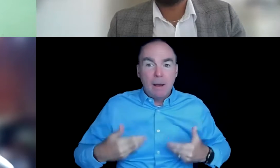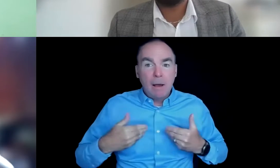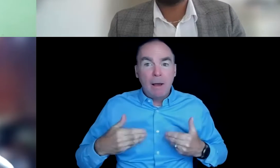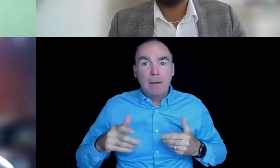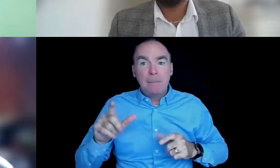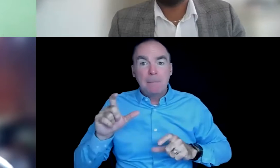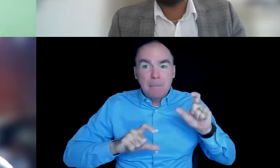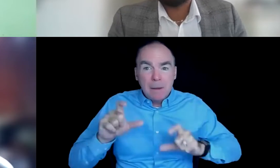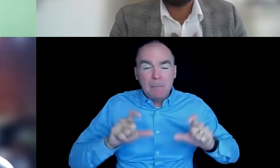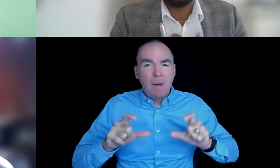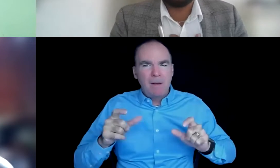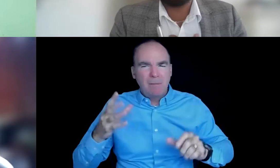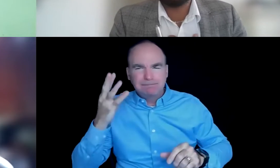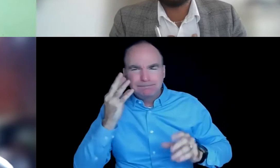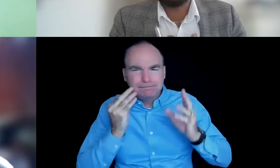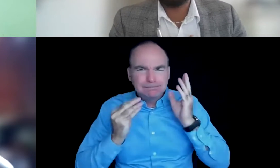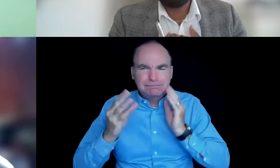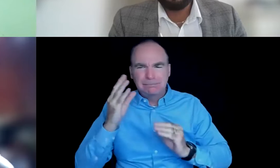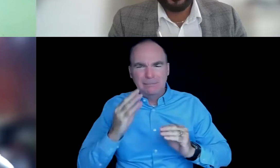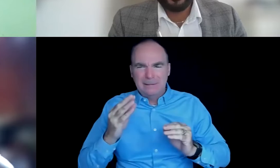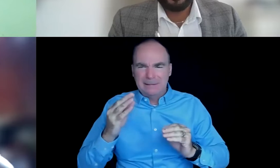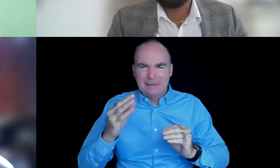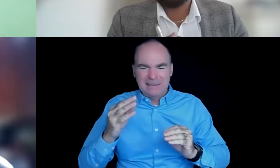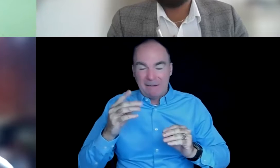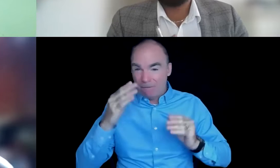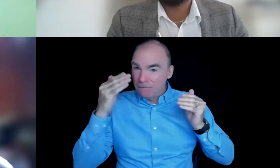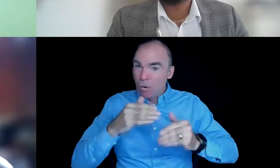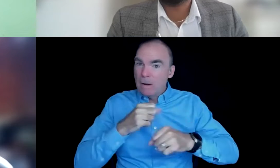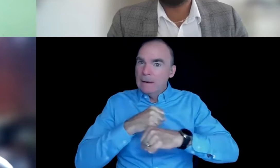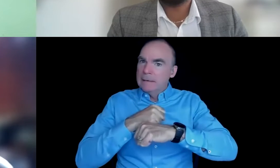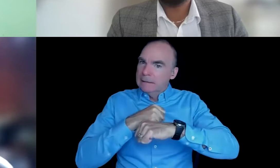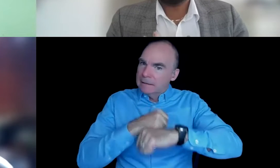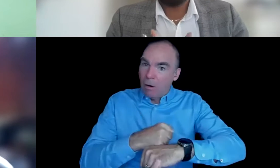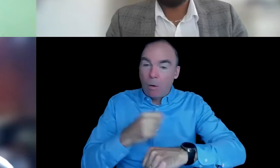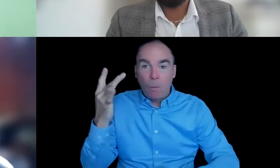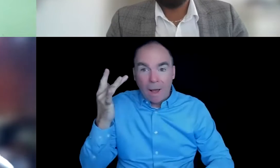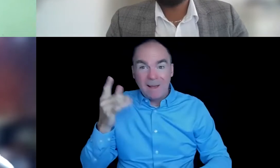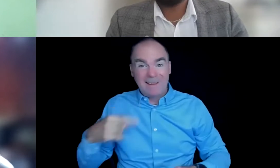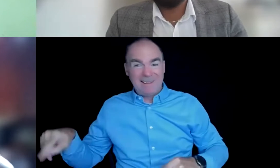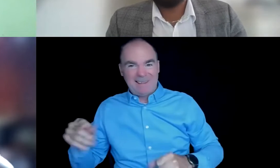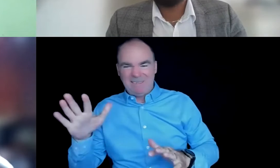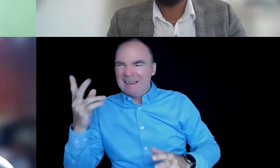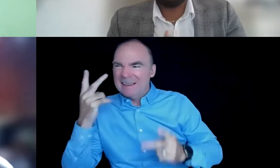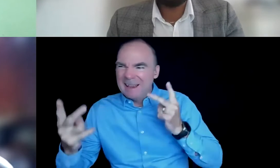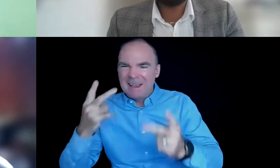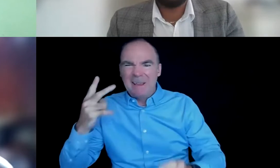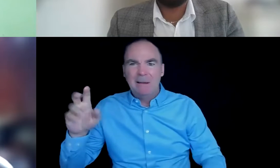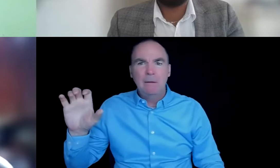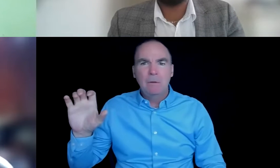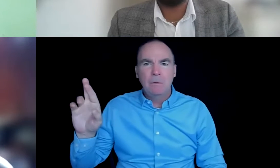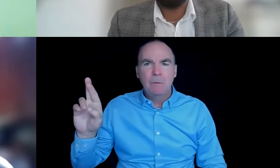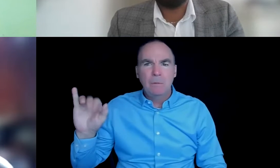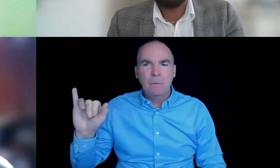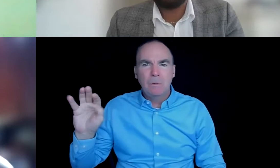and violence, where we are designing as a mission programs focused on crime and violence reduction. I think we thought it was important to invite these young